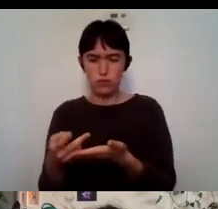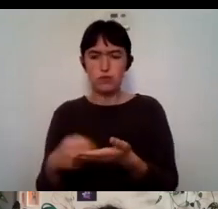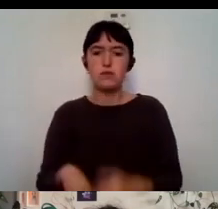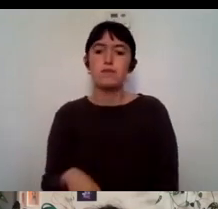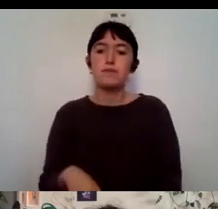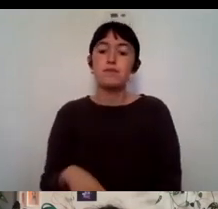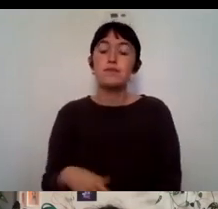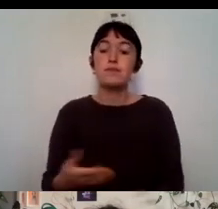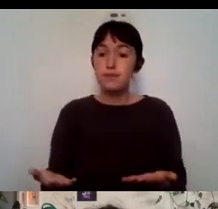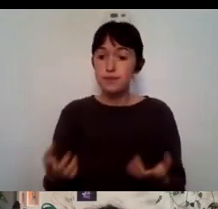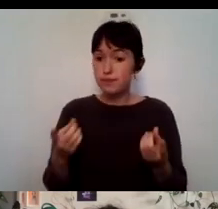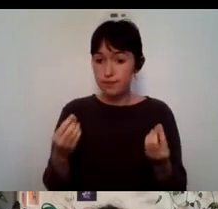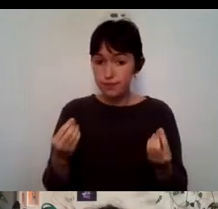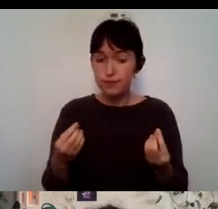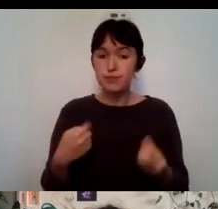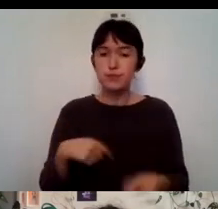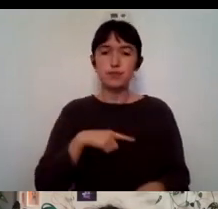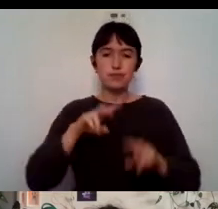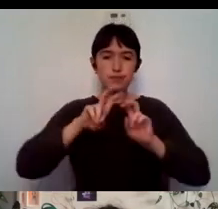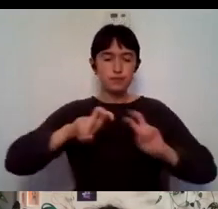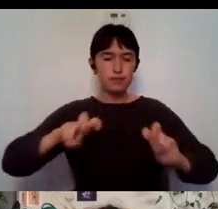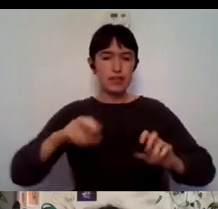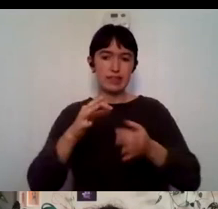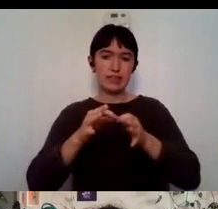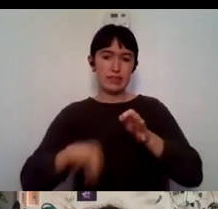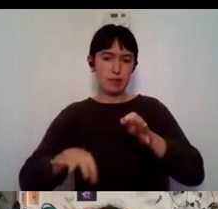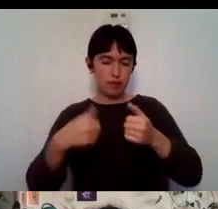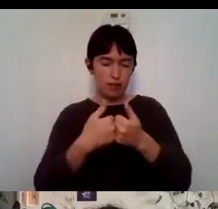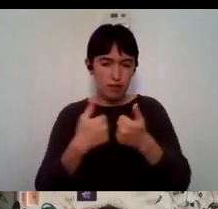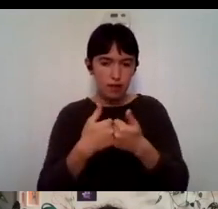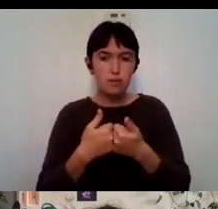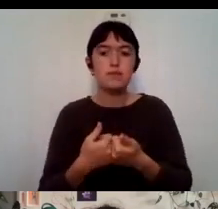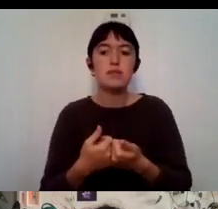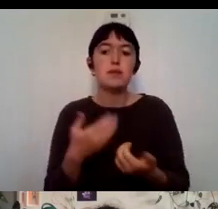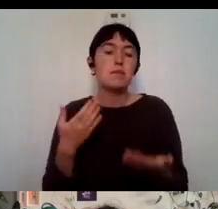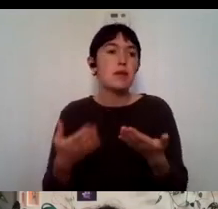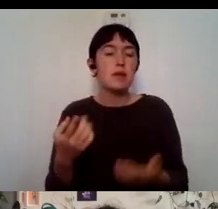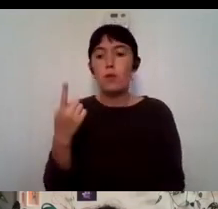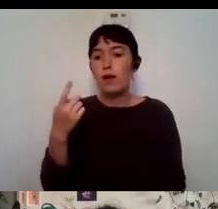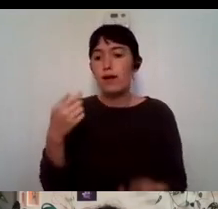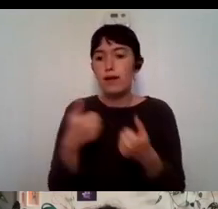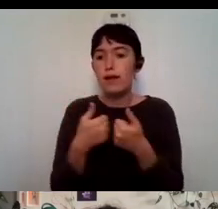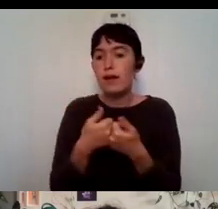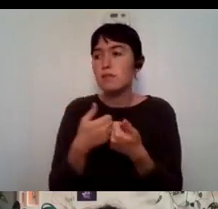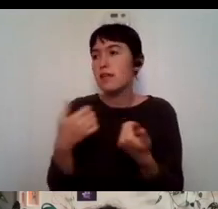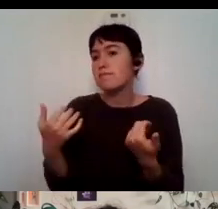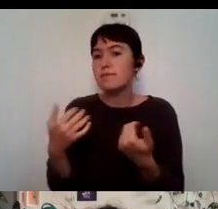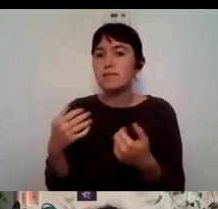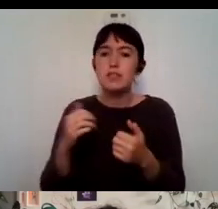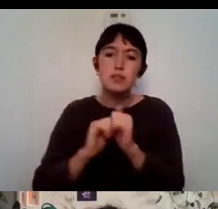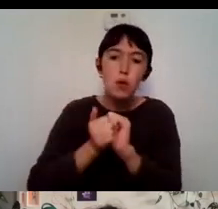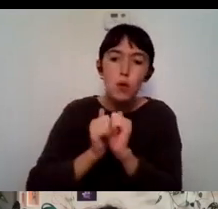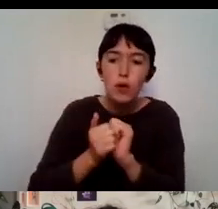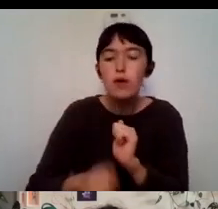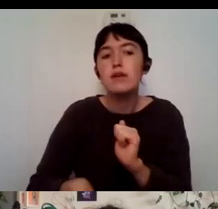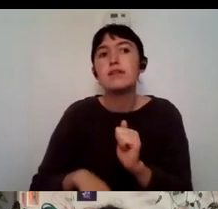examine simple games. So pick any game that might come to mind. That might be a sporting game, it might be a card game,